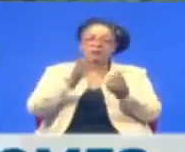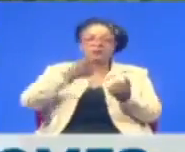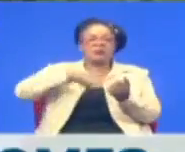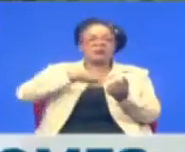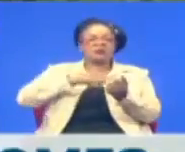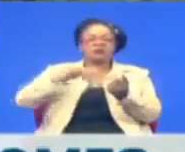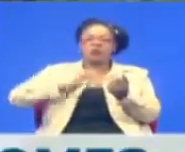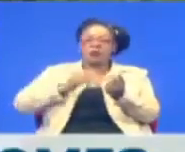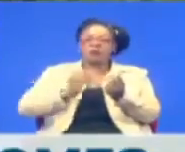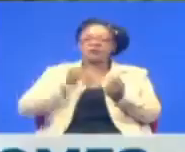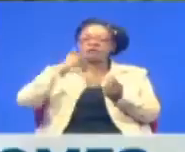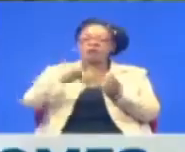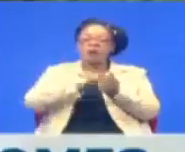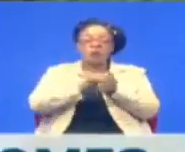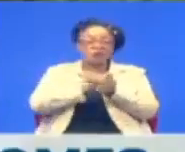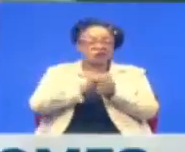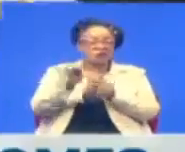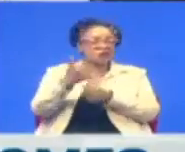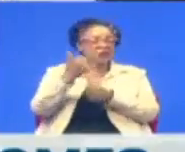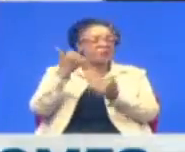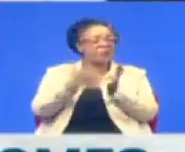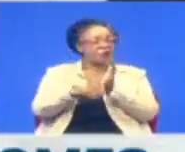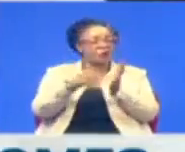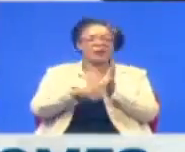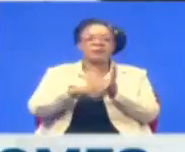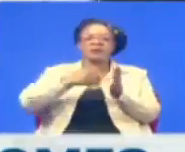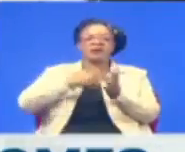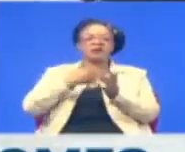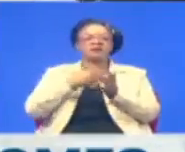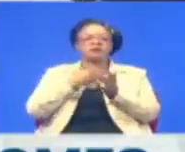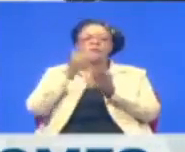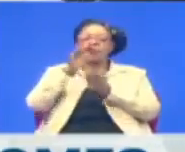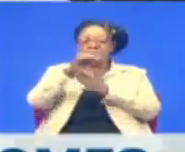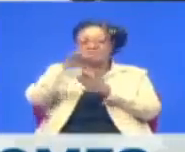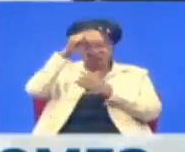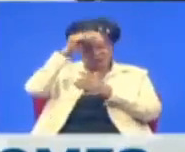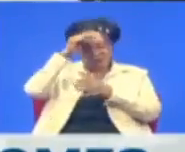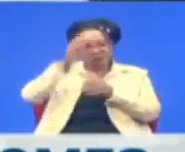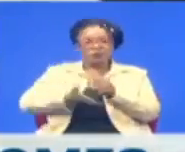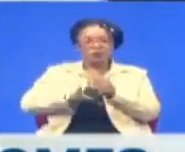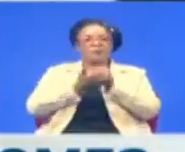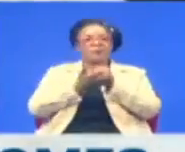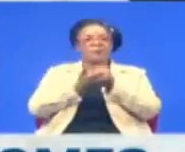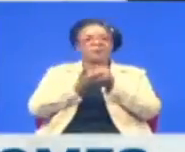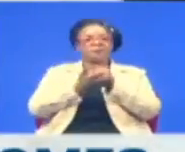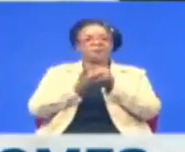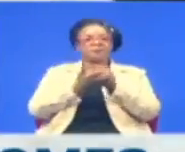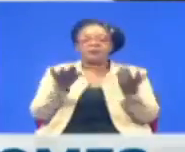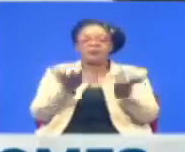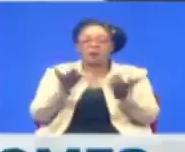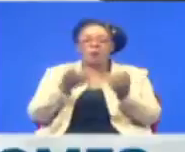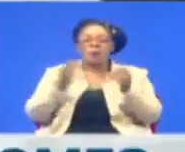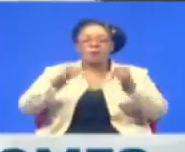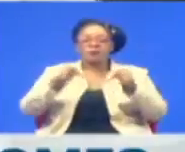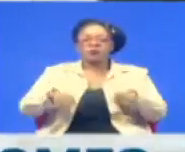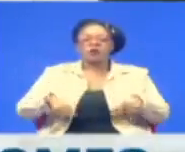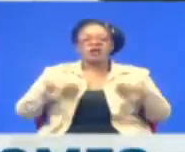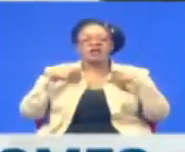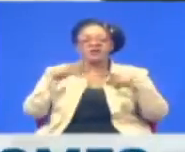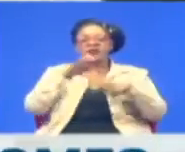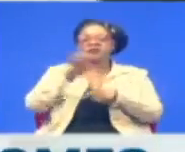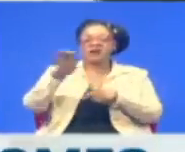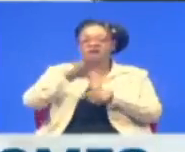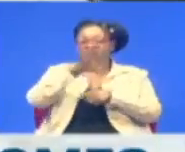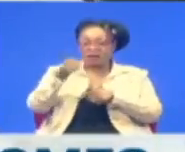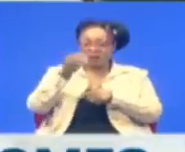wenye tunafua Isili tuko na shida. Kenya, ningeomba serikali tusaidie. Ni venye tutaishi East Africa. Tunaweza tumia kwa ID ya